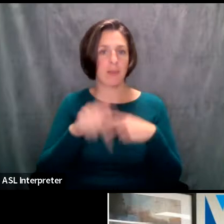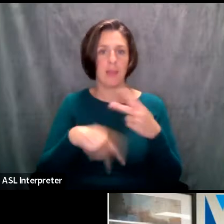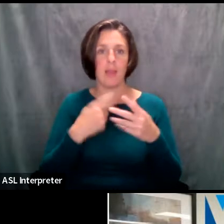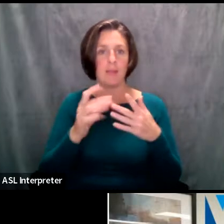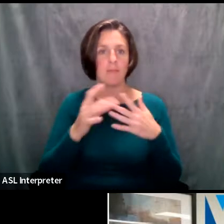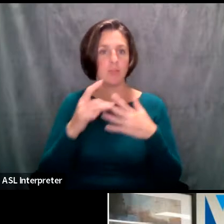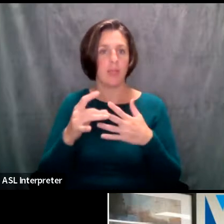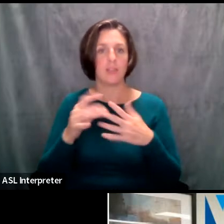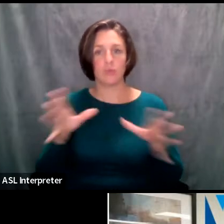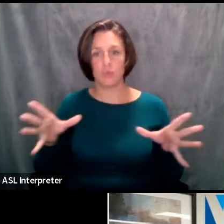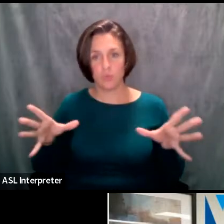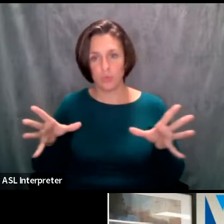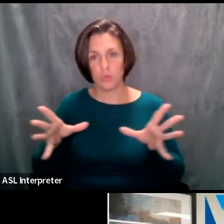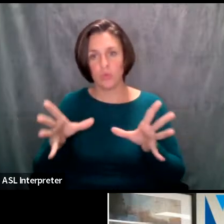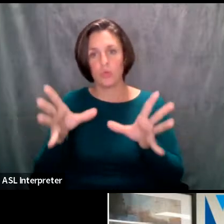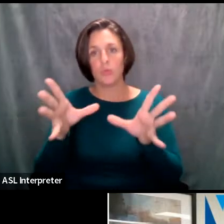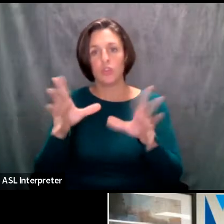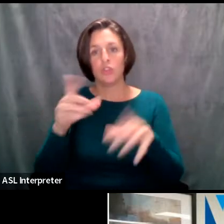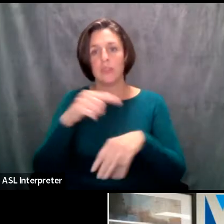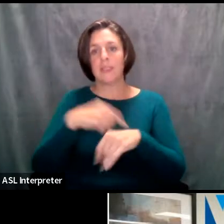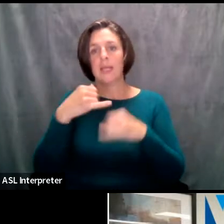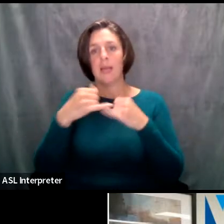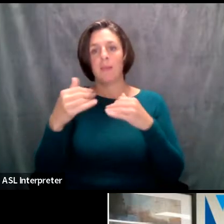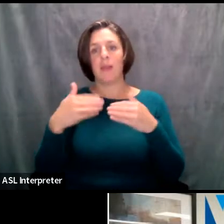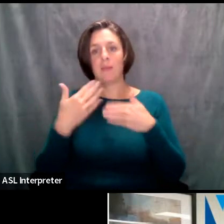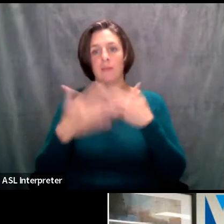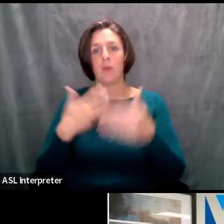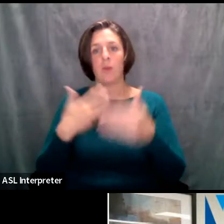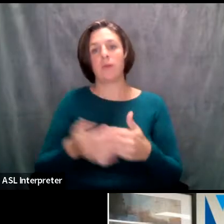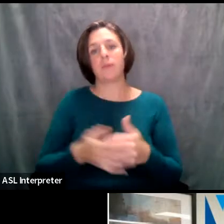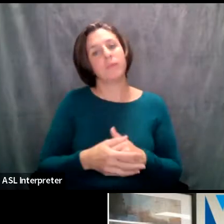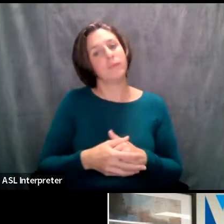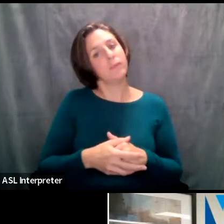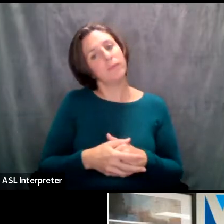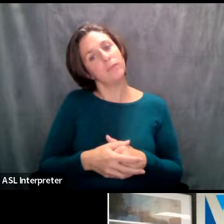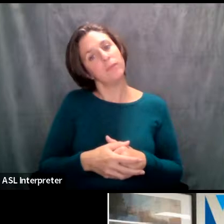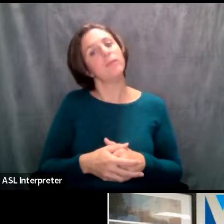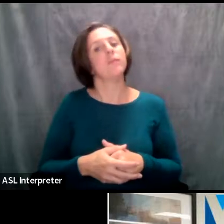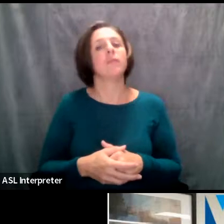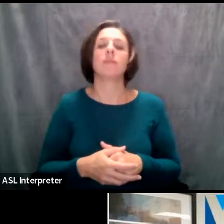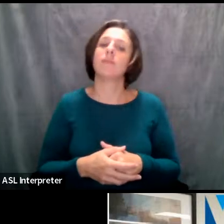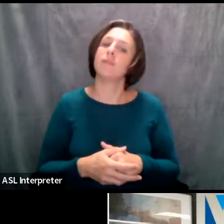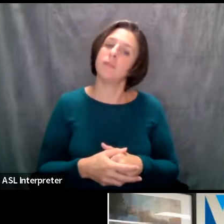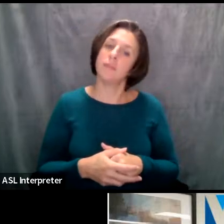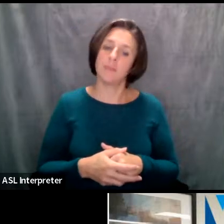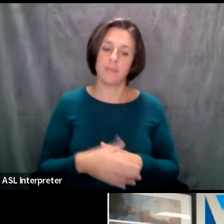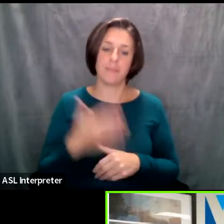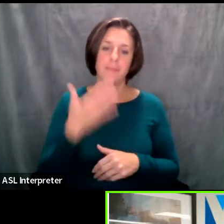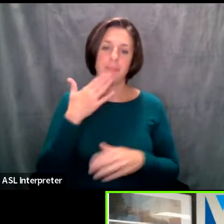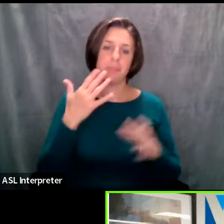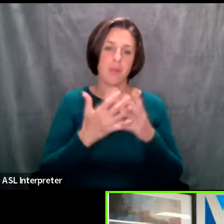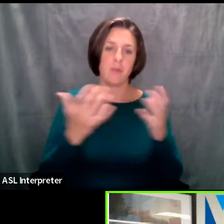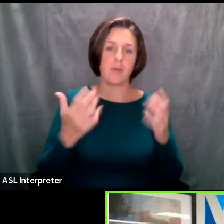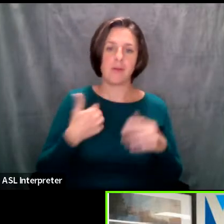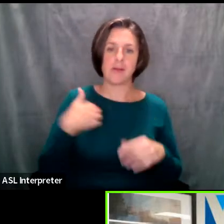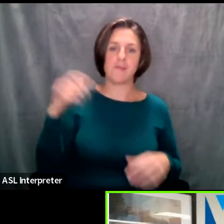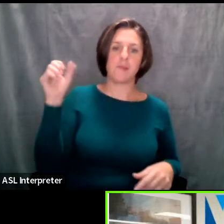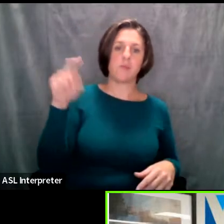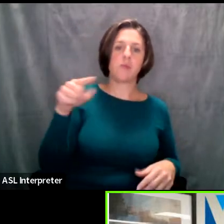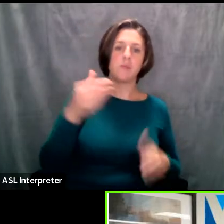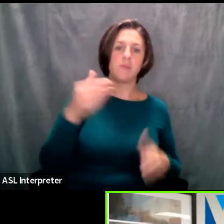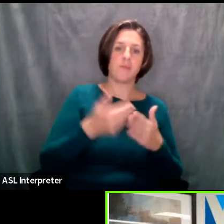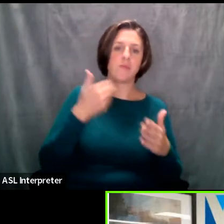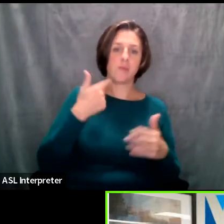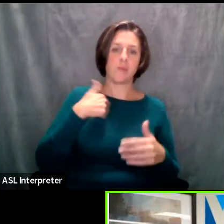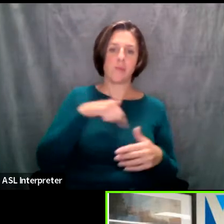the timeline forward. Great. Okay. Thank you so much. I have a question before